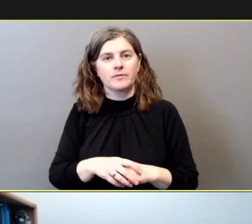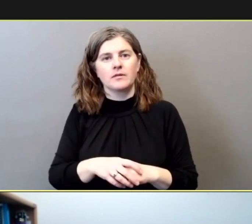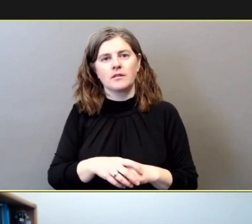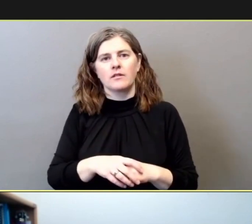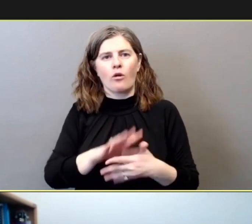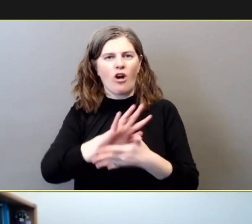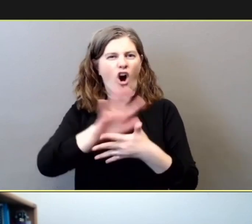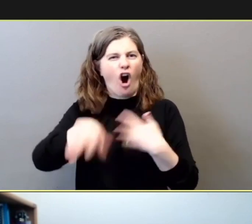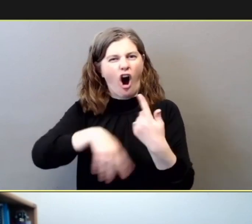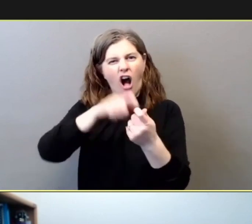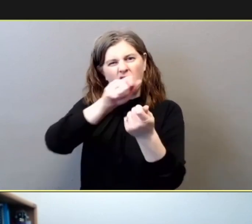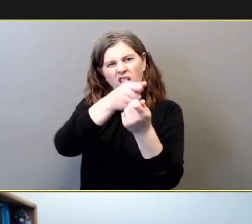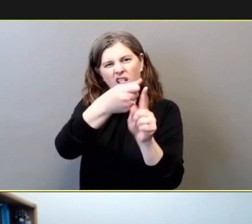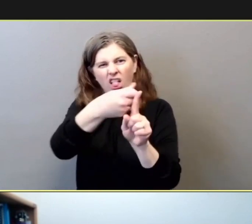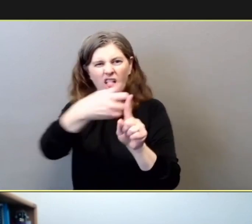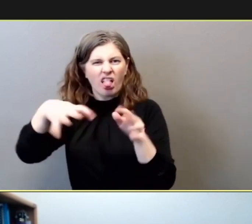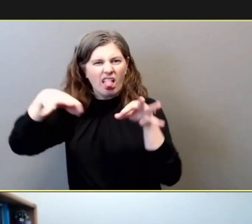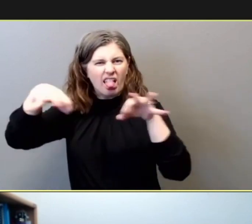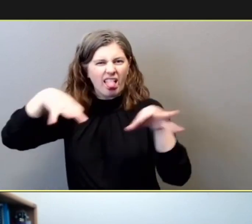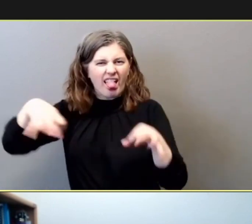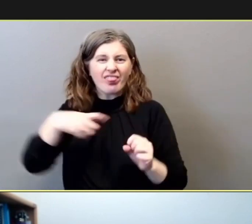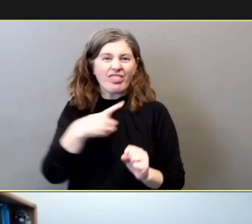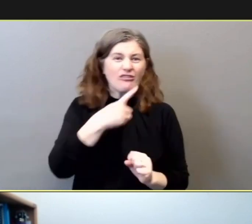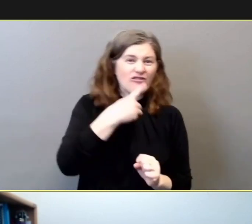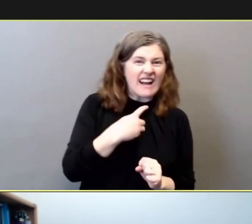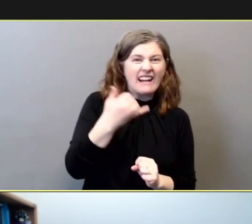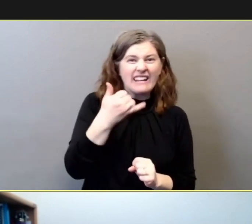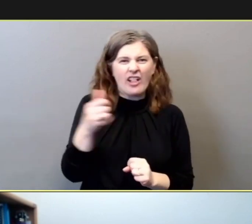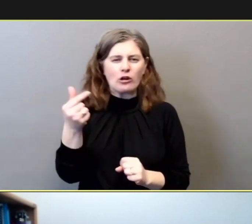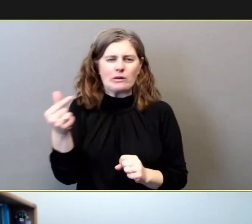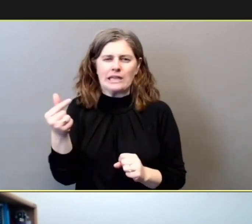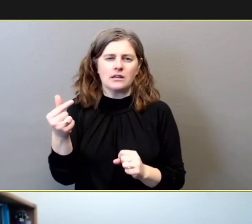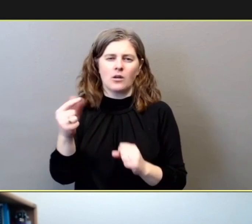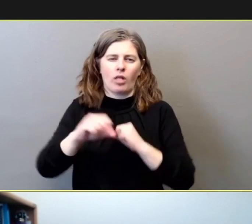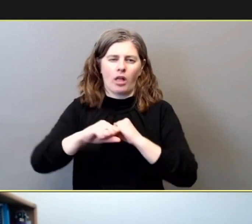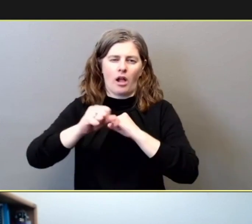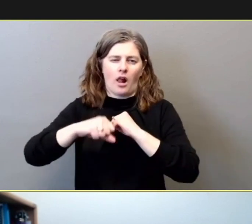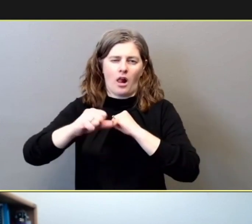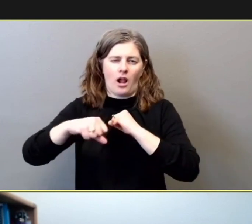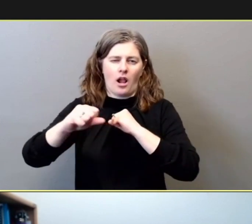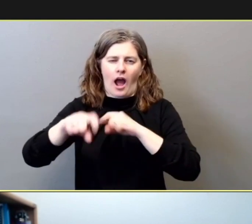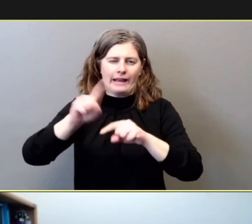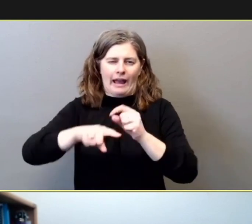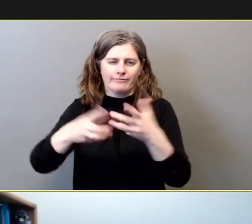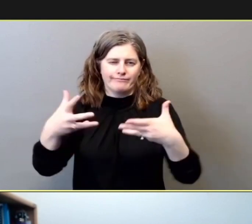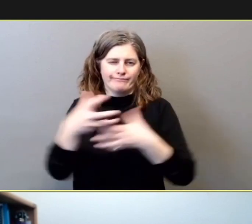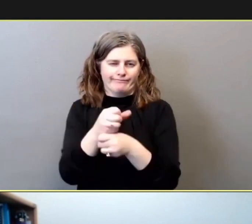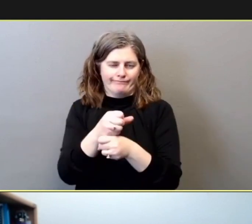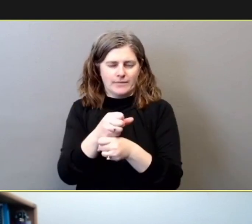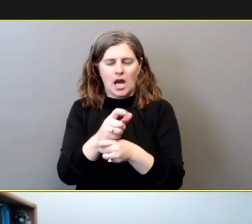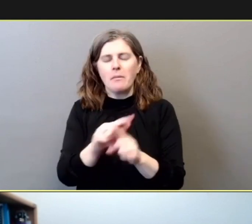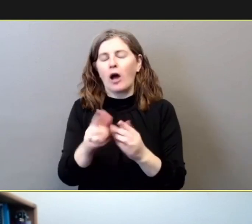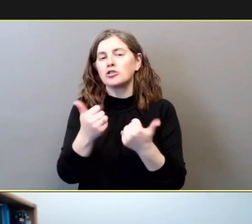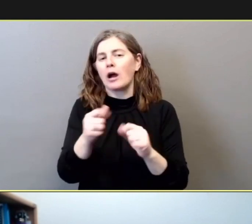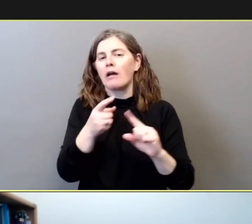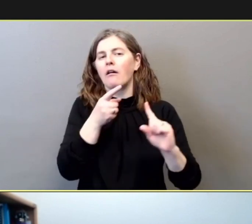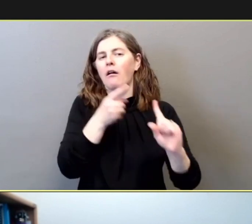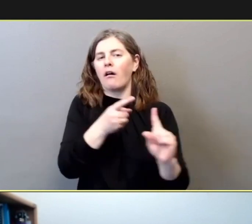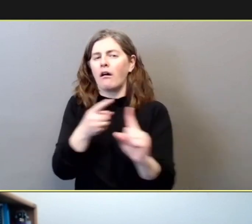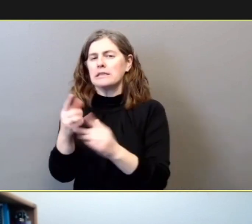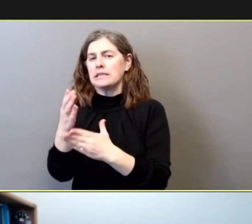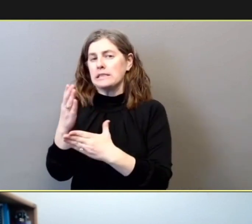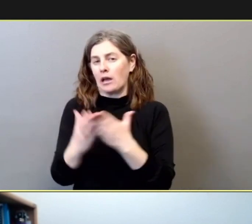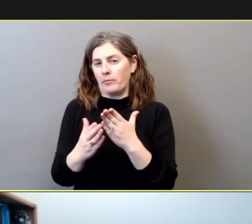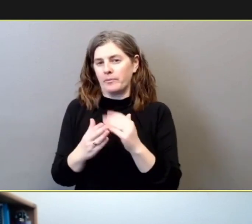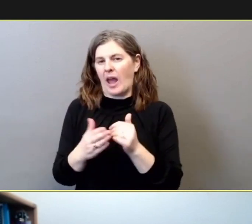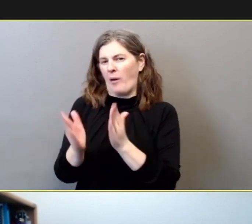of detail about the red, yellow, green is a longer answer than would fit into the rest of this press conference. But I'll hit some of my points and ask Christine